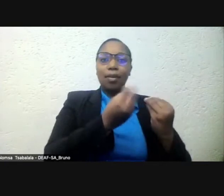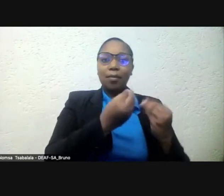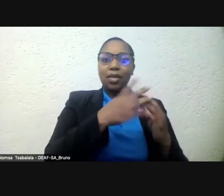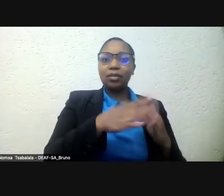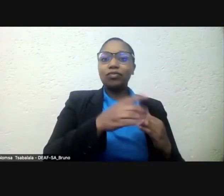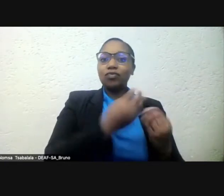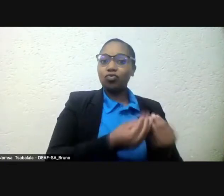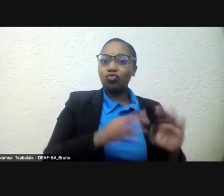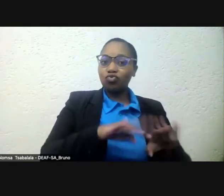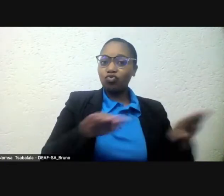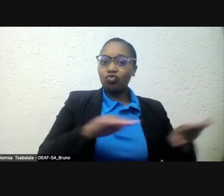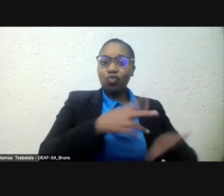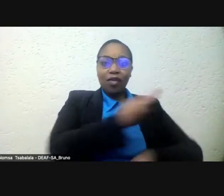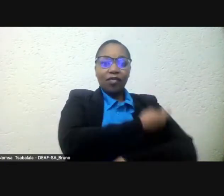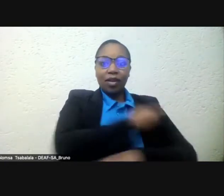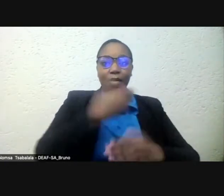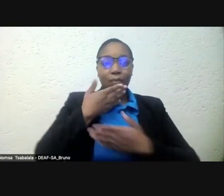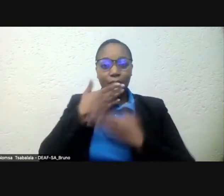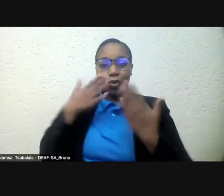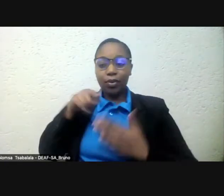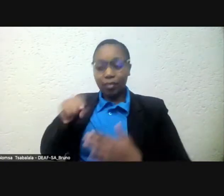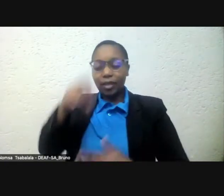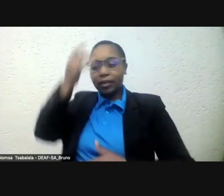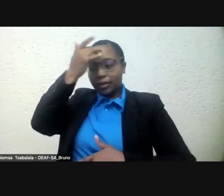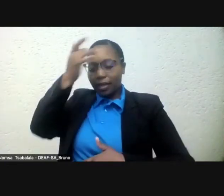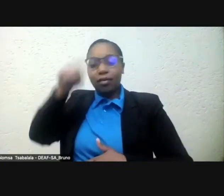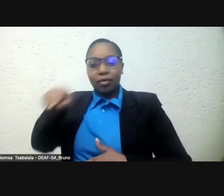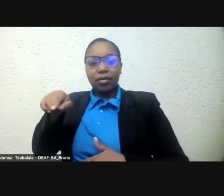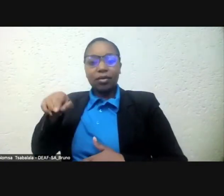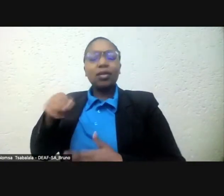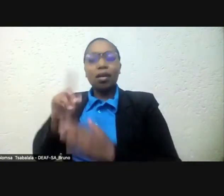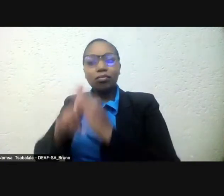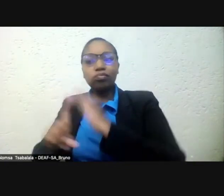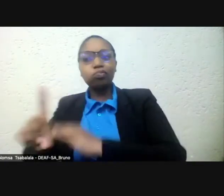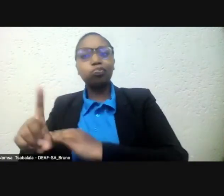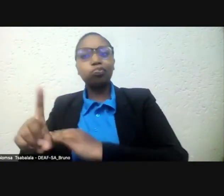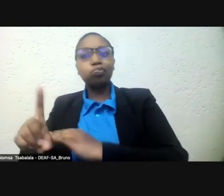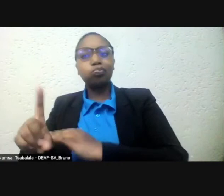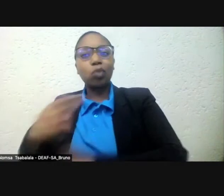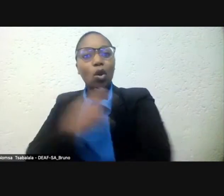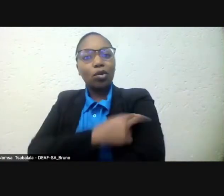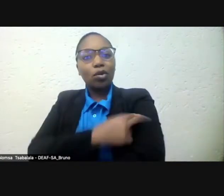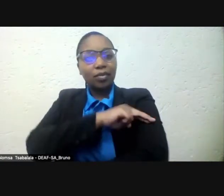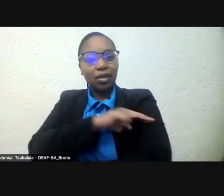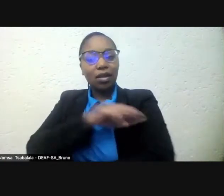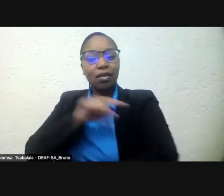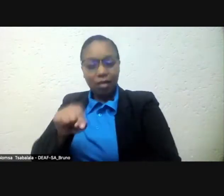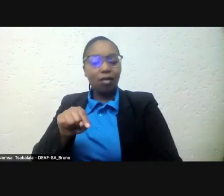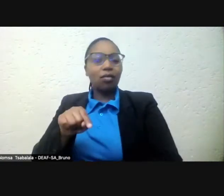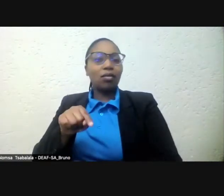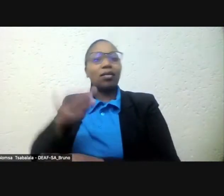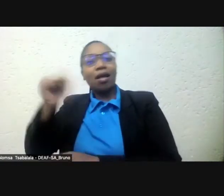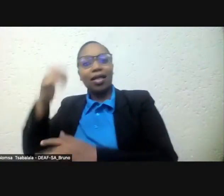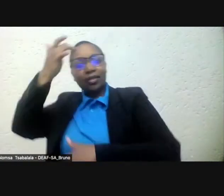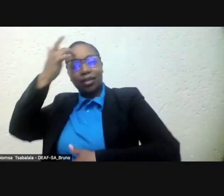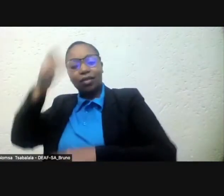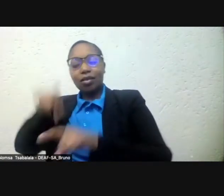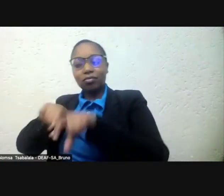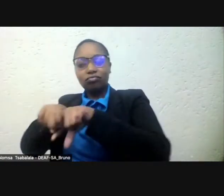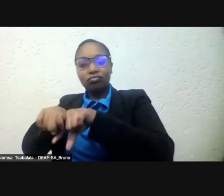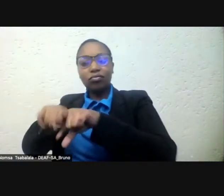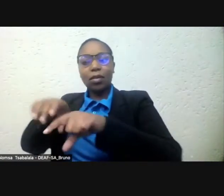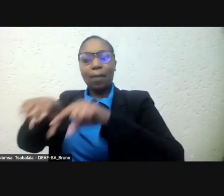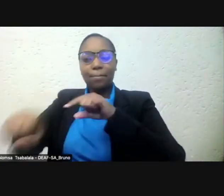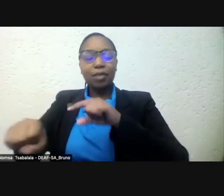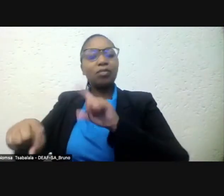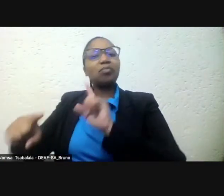are the ones that are susceptible, and they may be the ones that get sick and need to be admitted. Just anecdotally, the pediatricians in the Tshwane Hospital shared